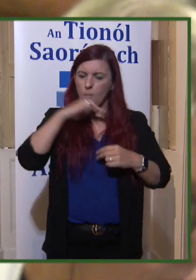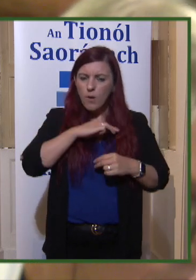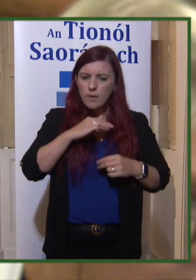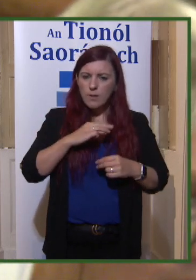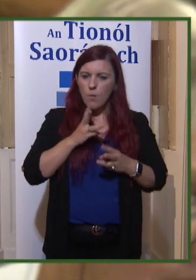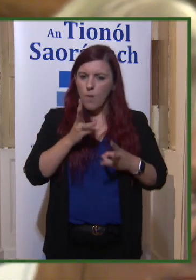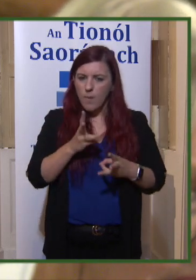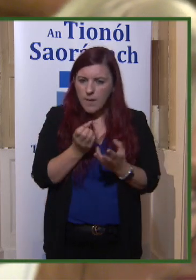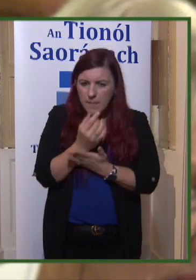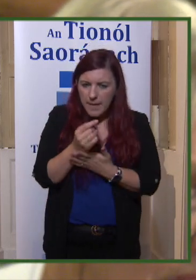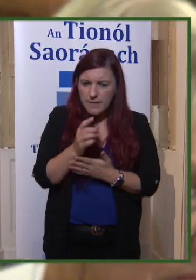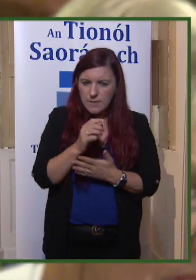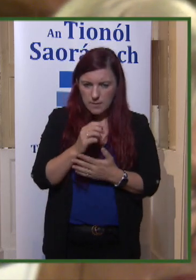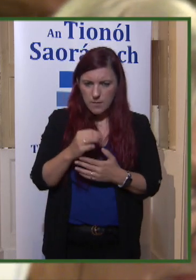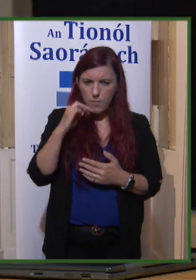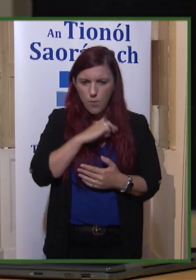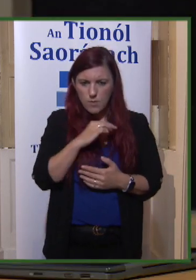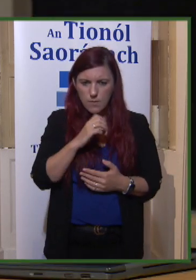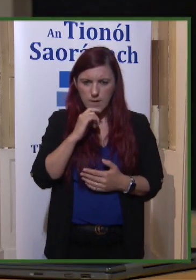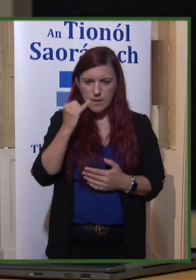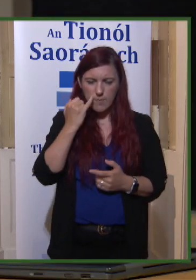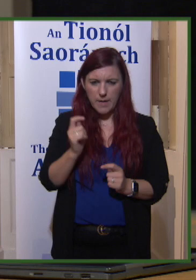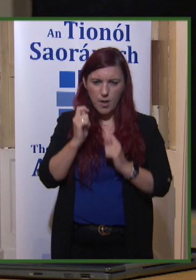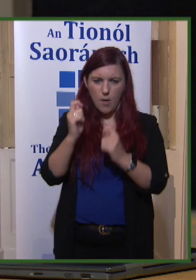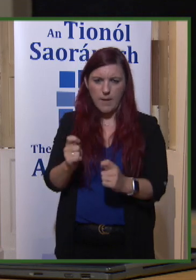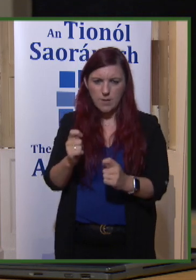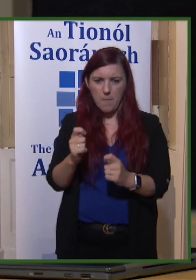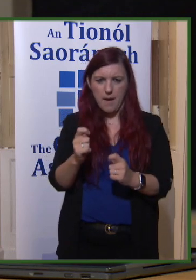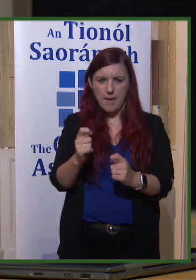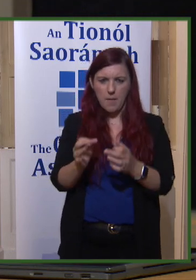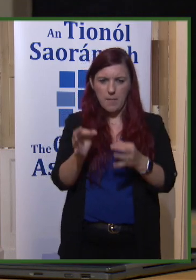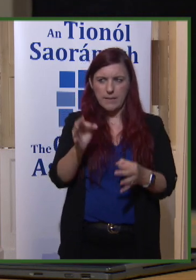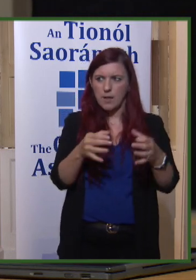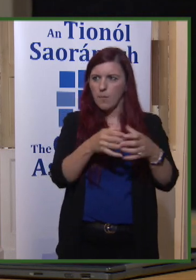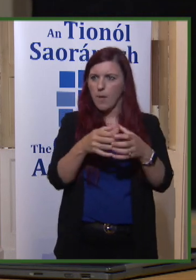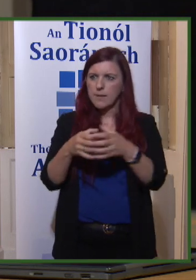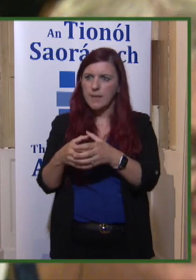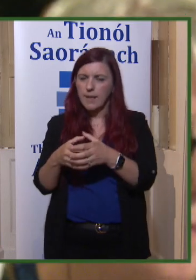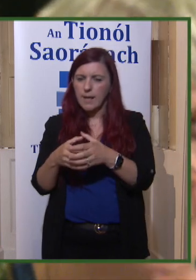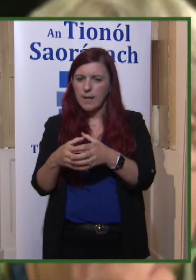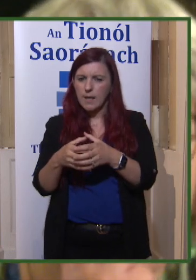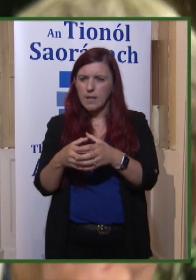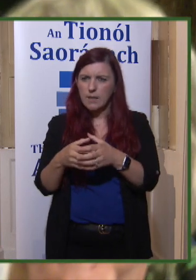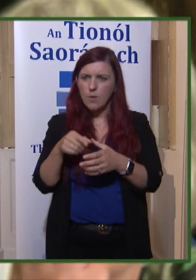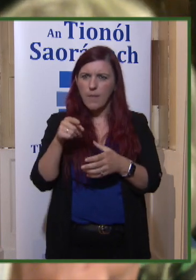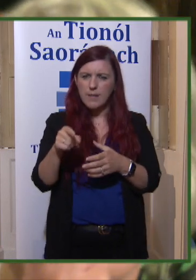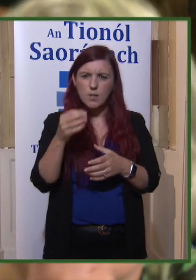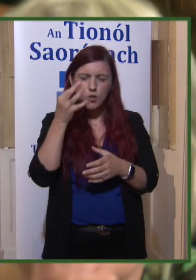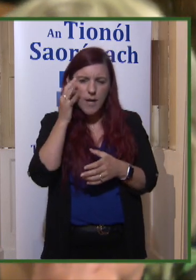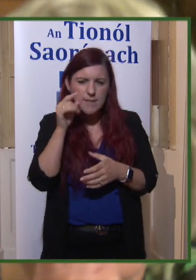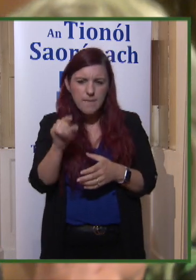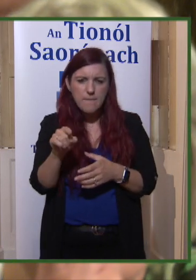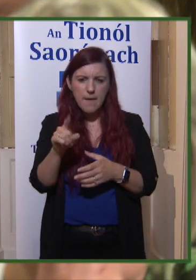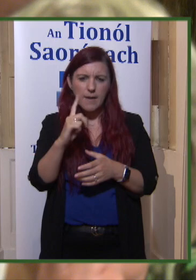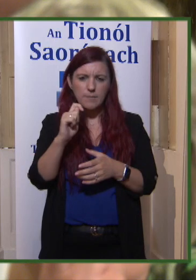bias here about being nominated by a political party. And it's suggestive and it's subtly implanting